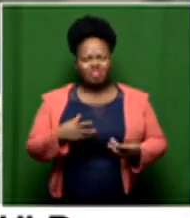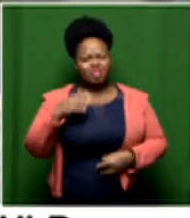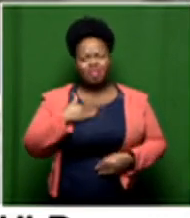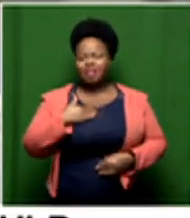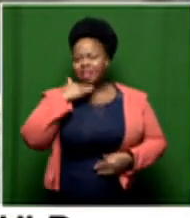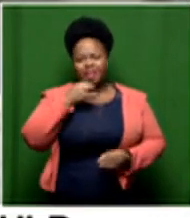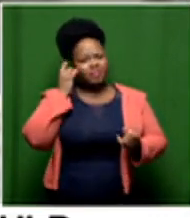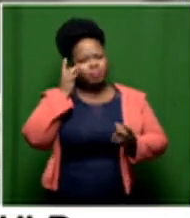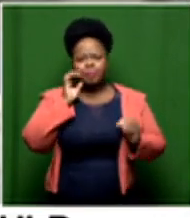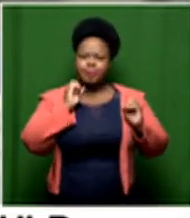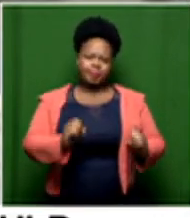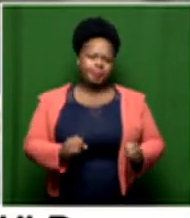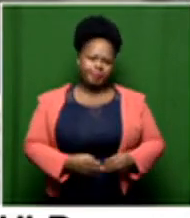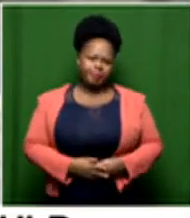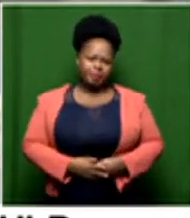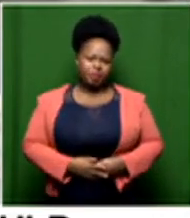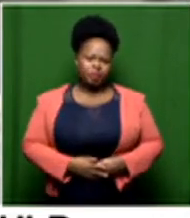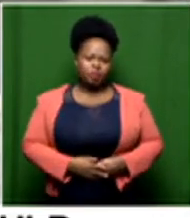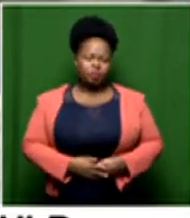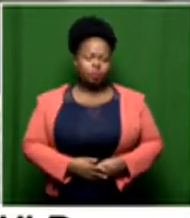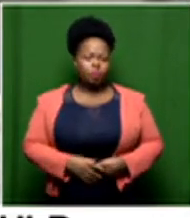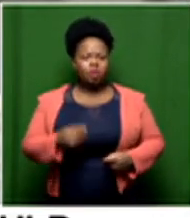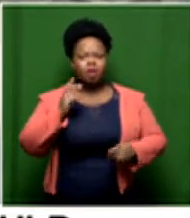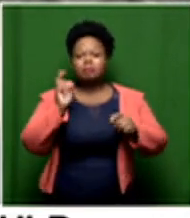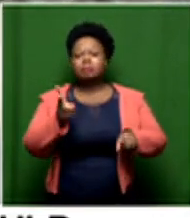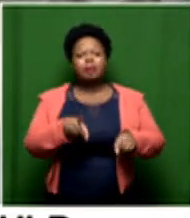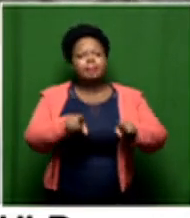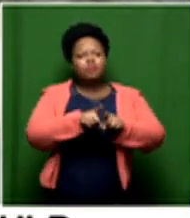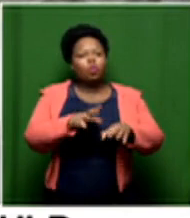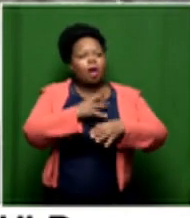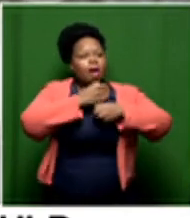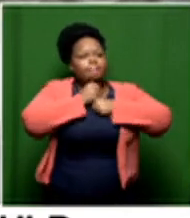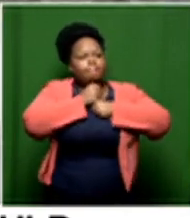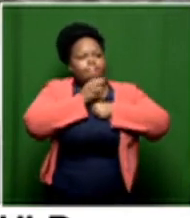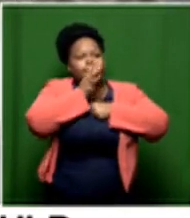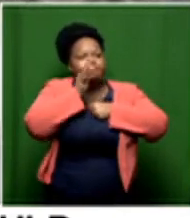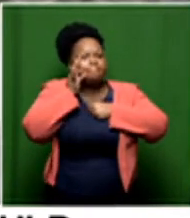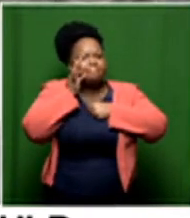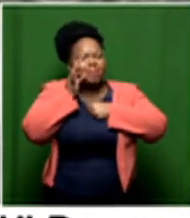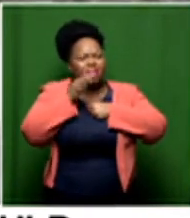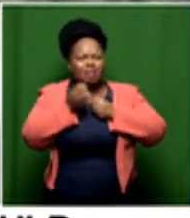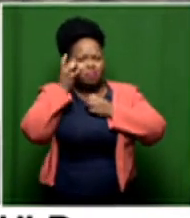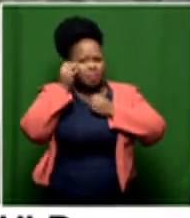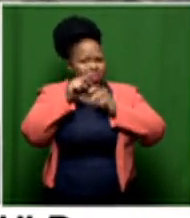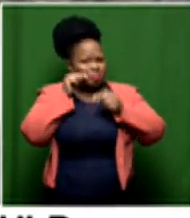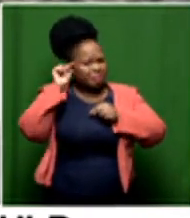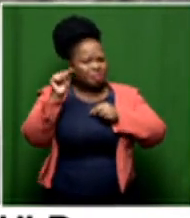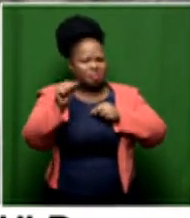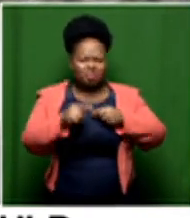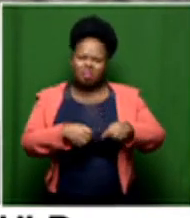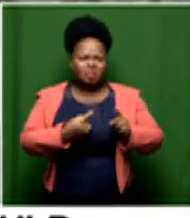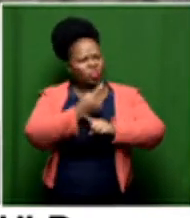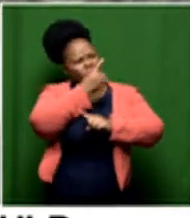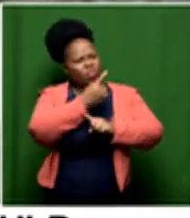information. And to withhold information about something as important as this is actually unlawful. It's